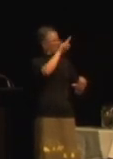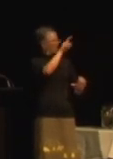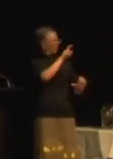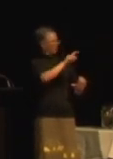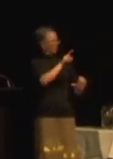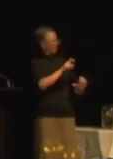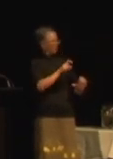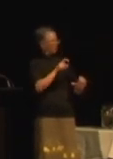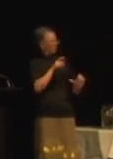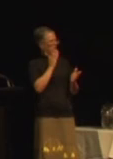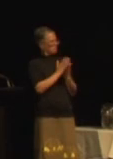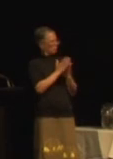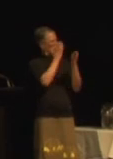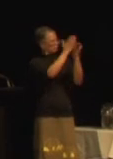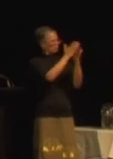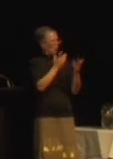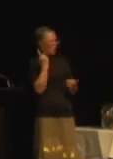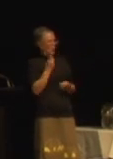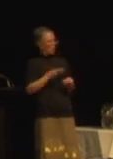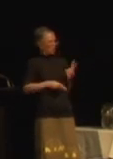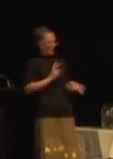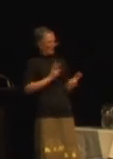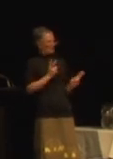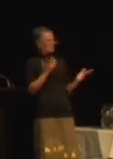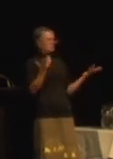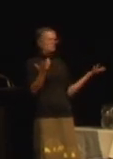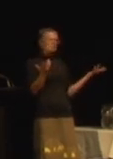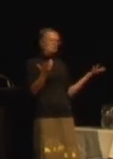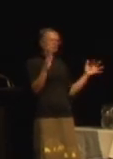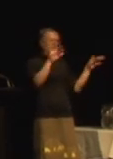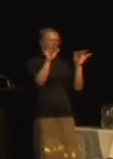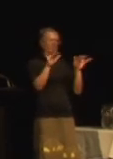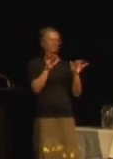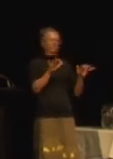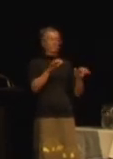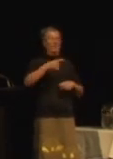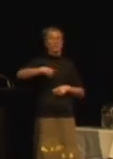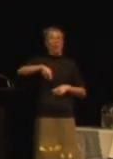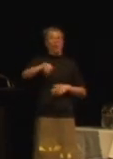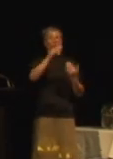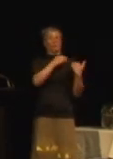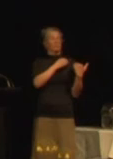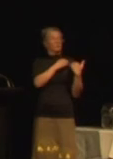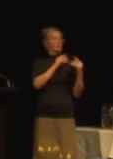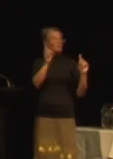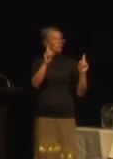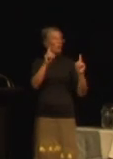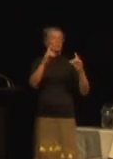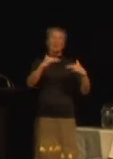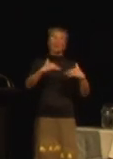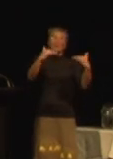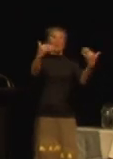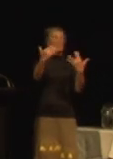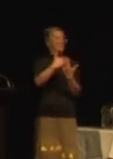editorial oversight or regulation. We have a responsibility then, as a sector, to continue to provide public and free access